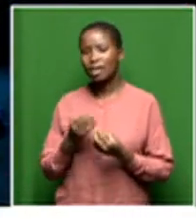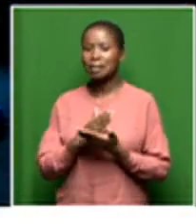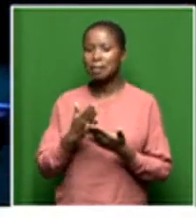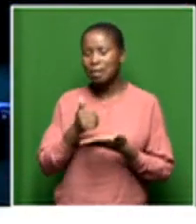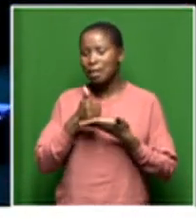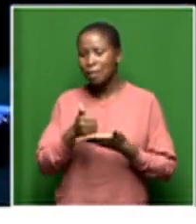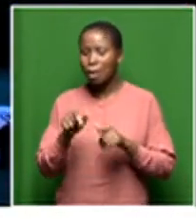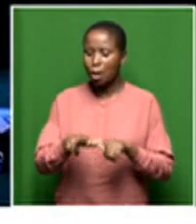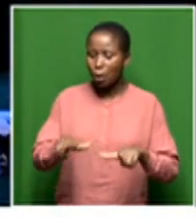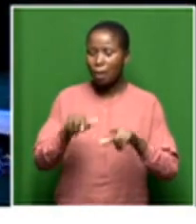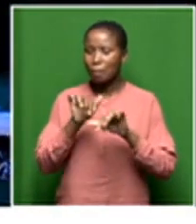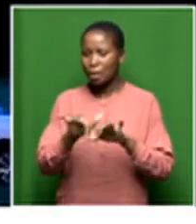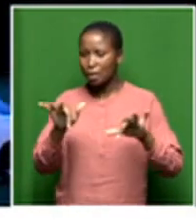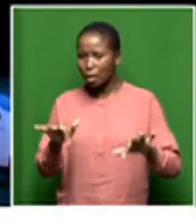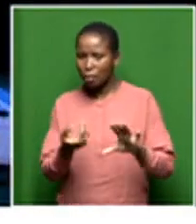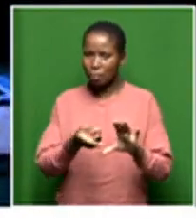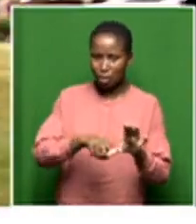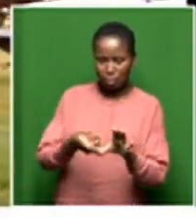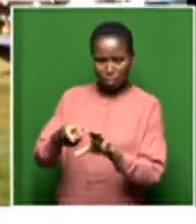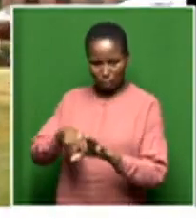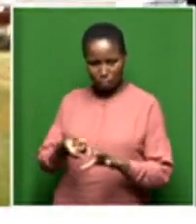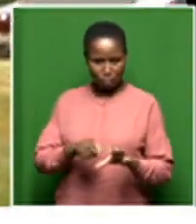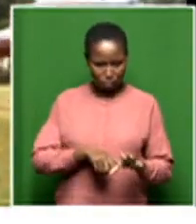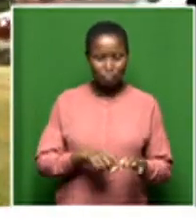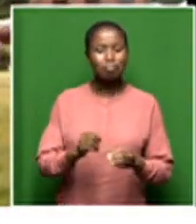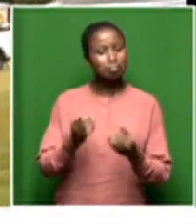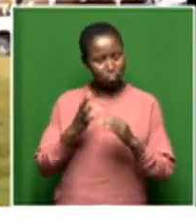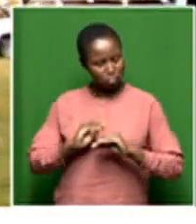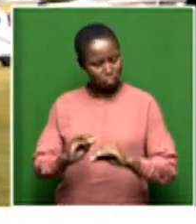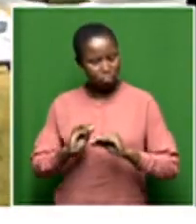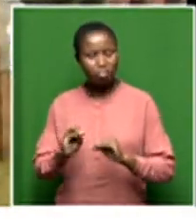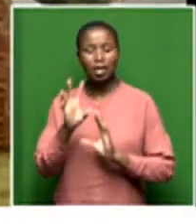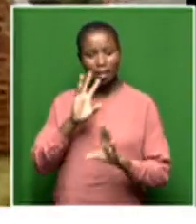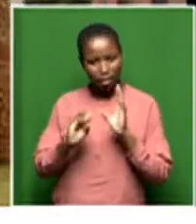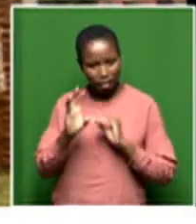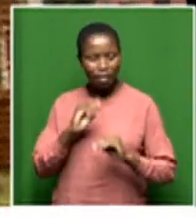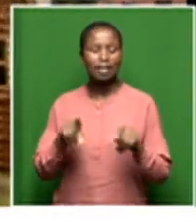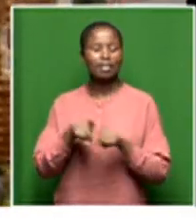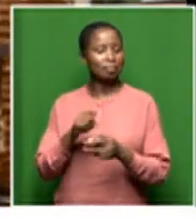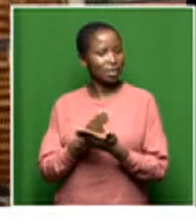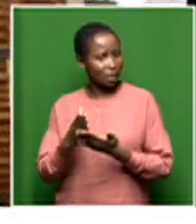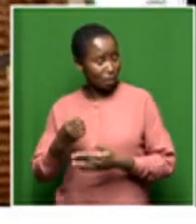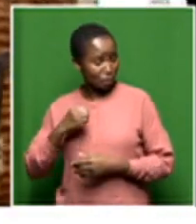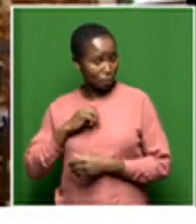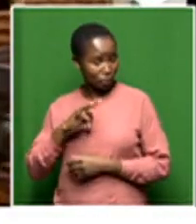local people, a bit of a PDA thing, to get them learning to fly, and one of our employees,